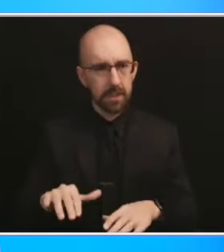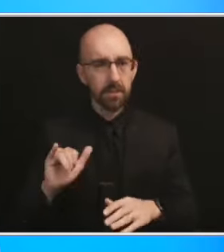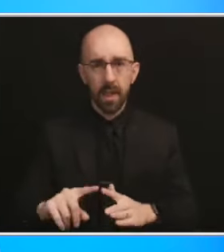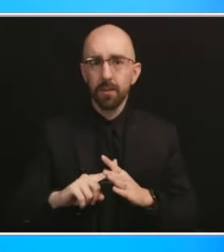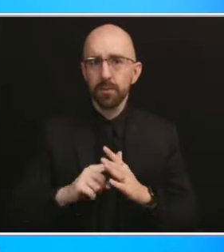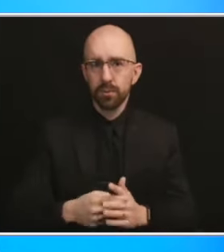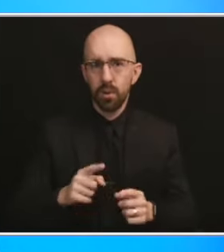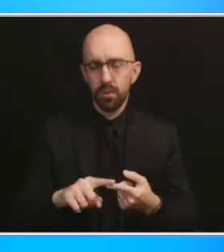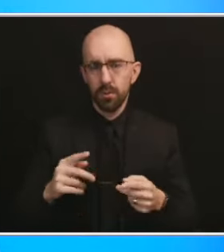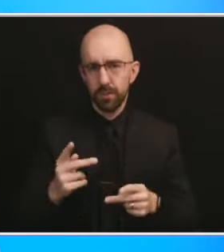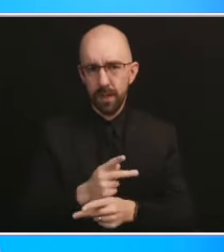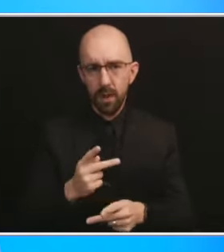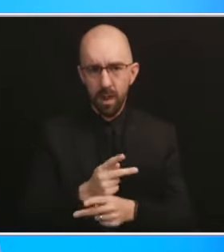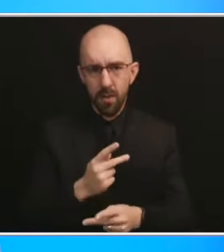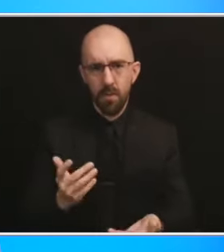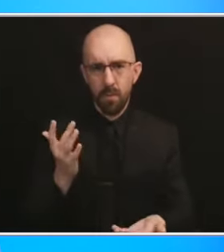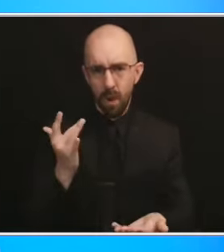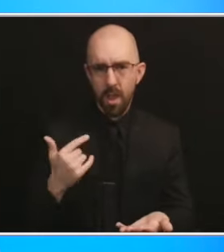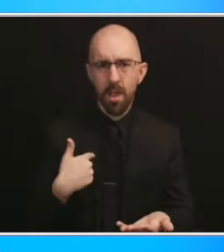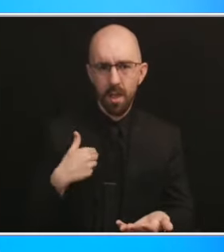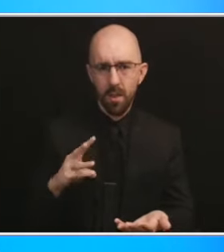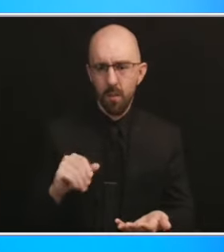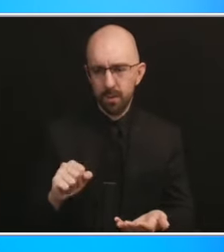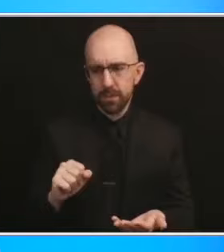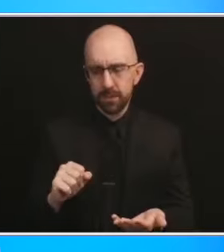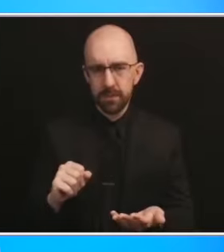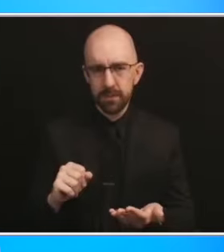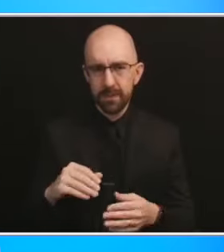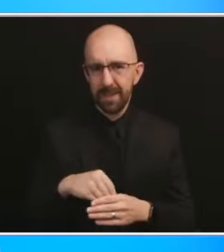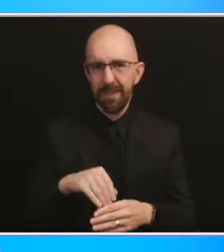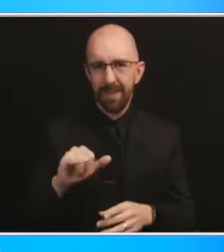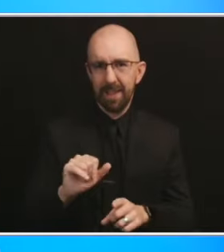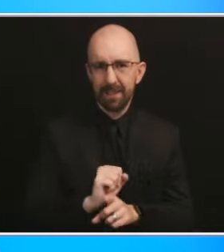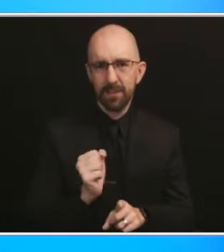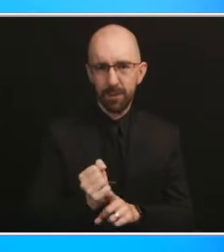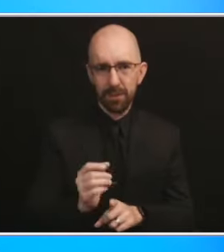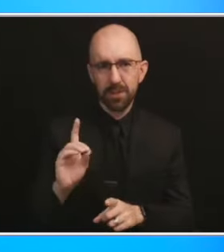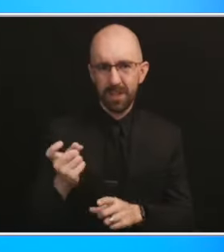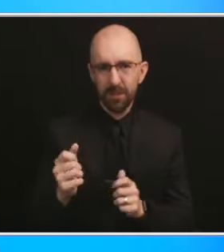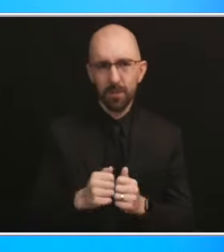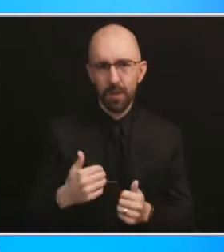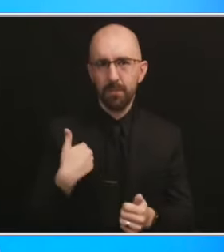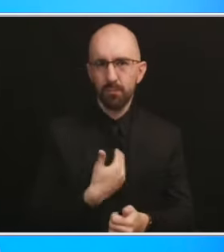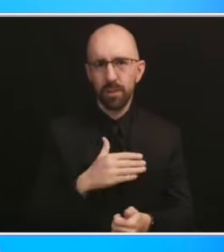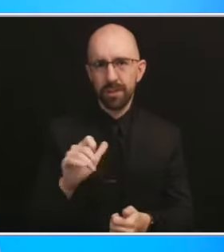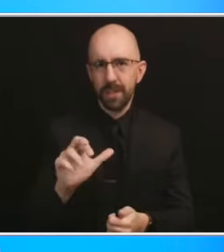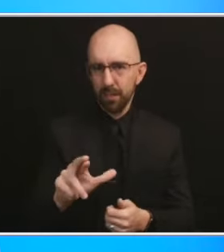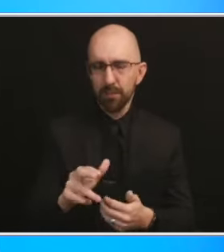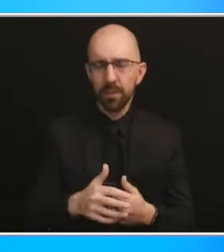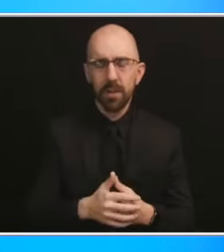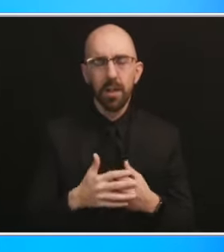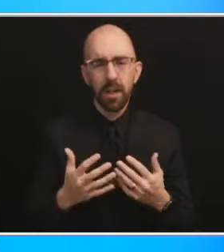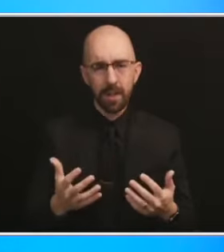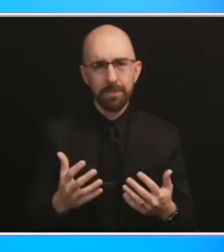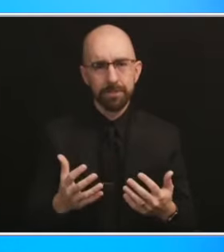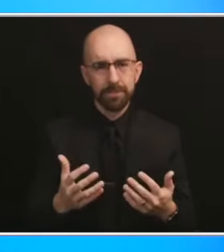out why I was in this situation, why I was diagnosed with breast cancer, and came